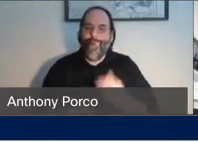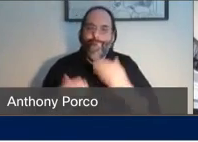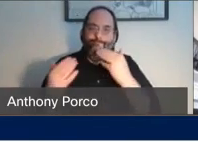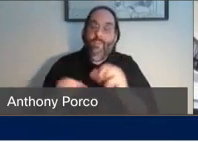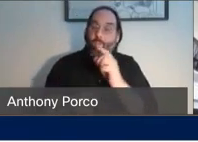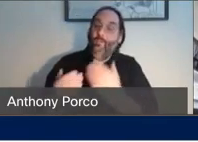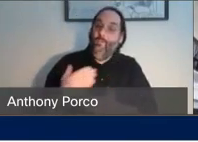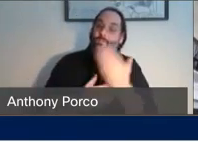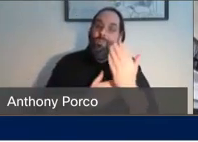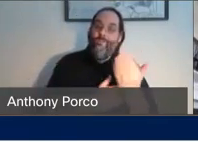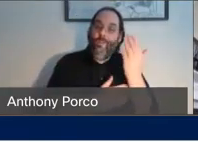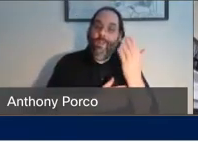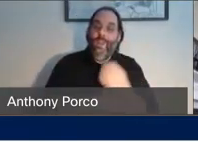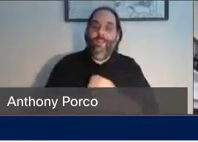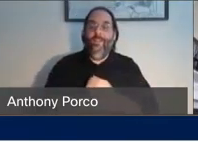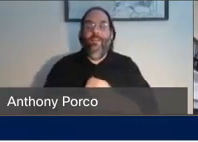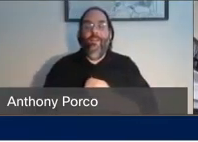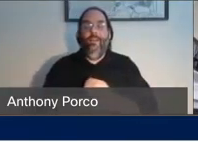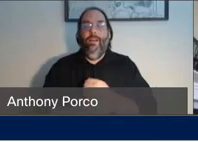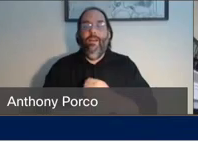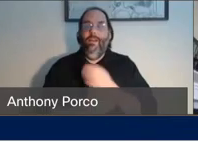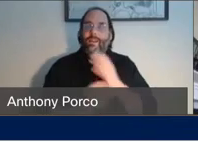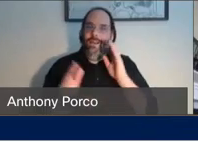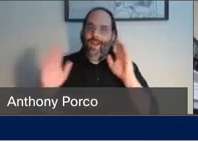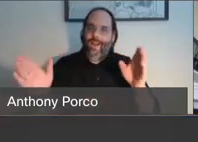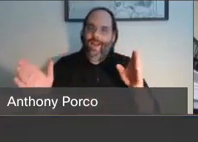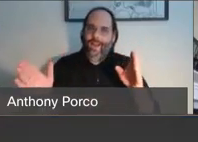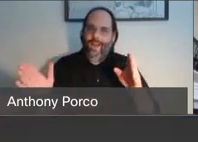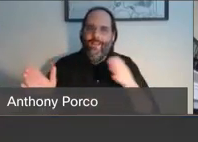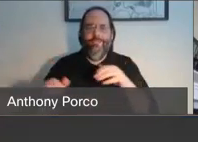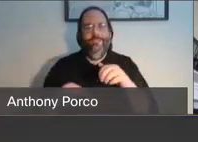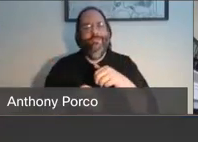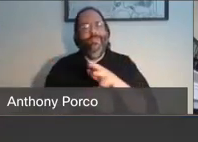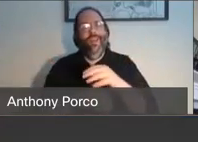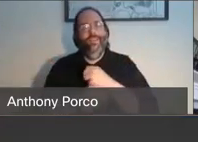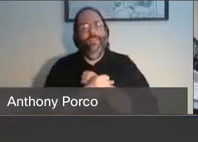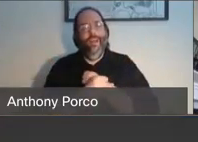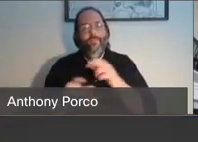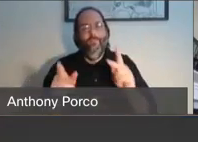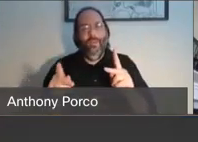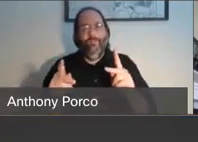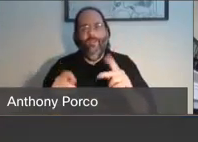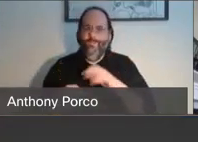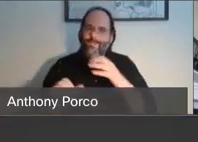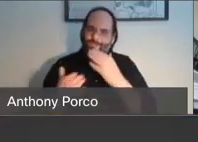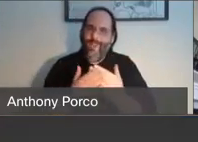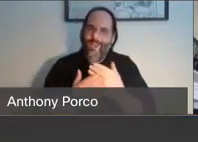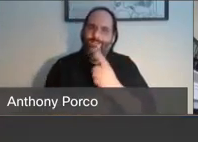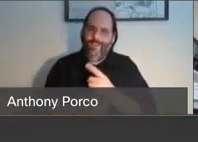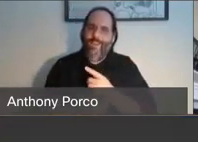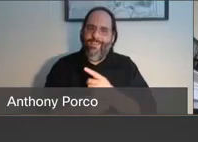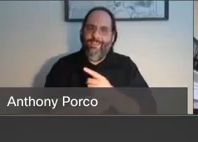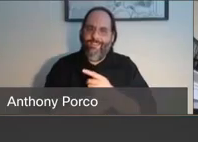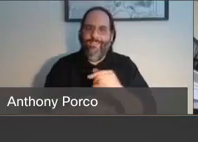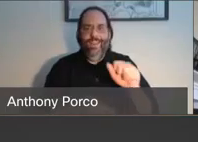Good morning, good morning, good morning. Say hi and send love to the people, Clark. We did good, didn't we?